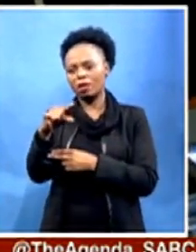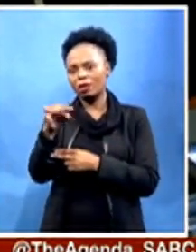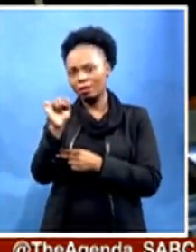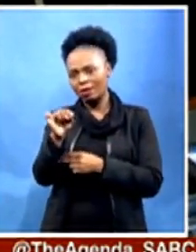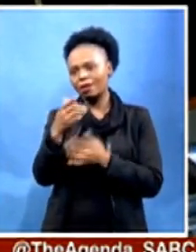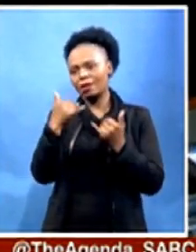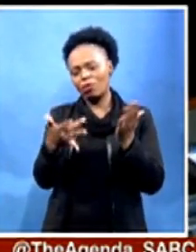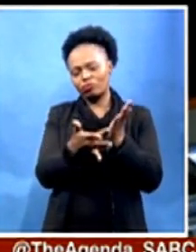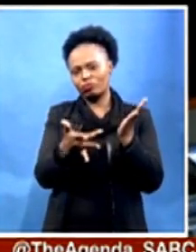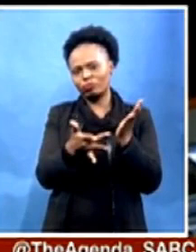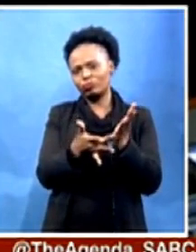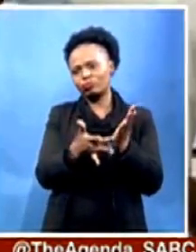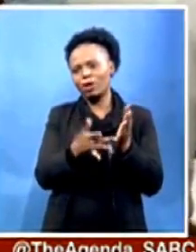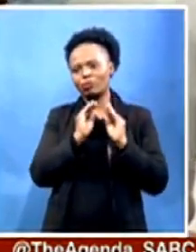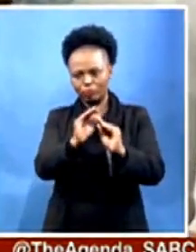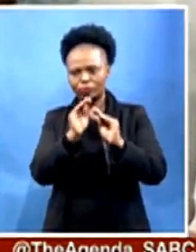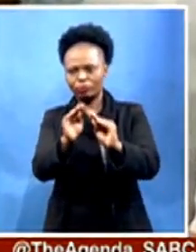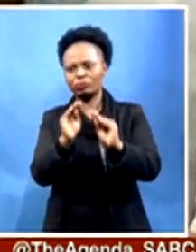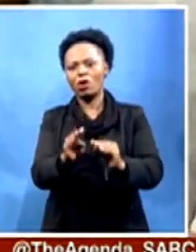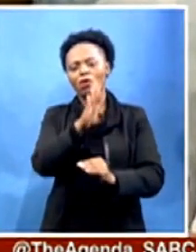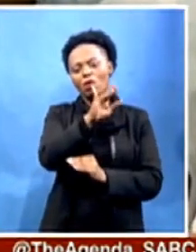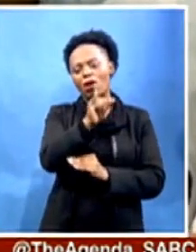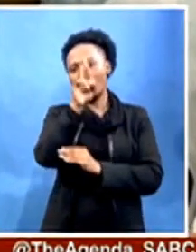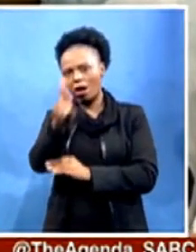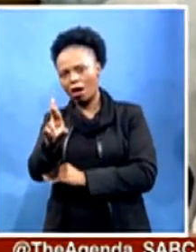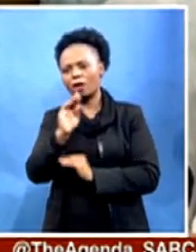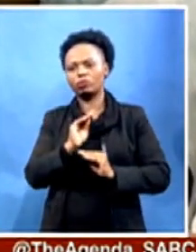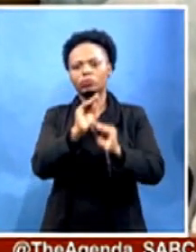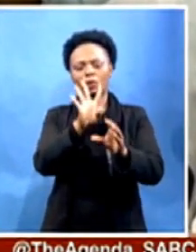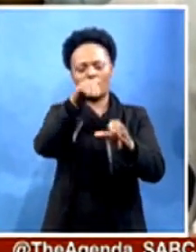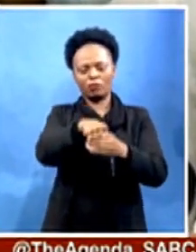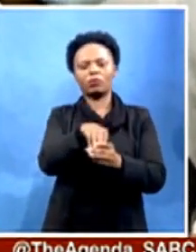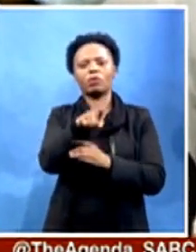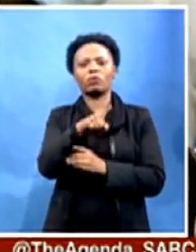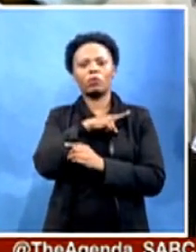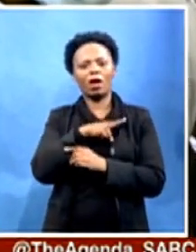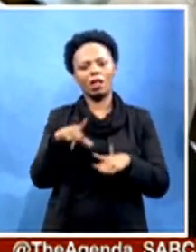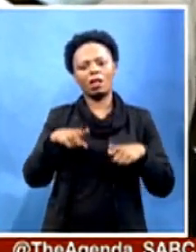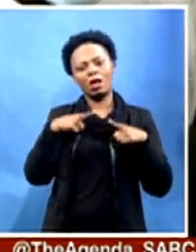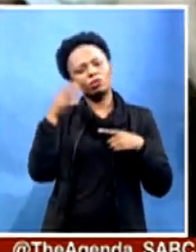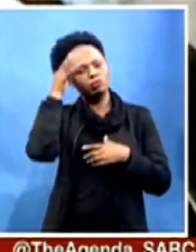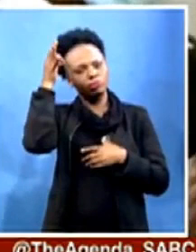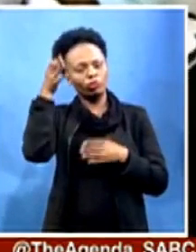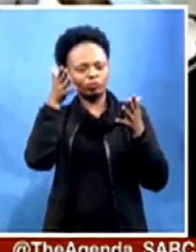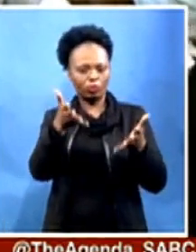their creations come to life. Yeah, actually just gently drop it there.